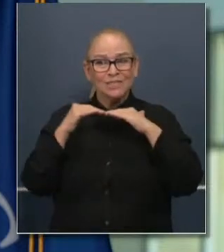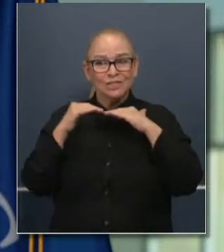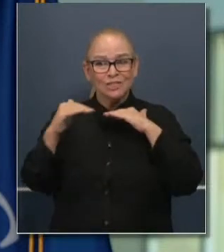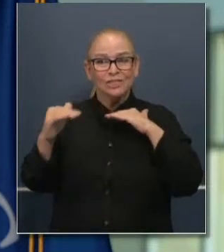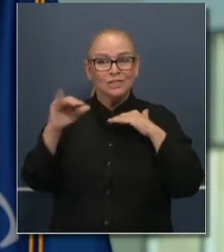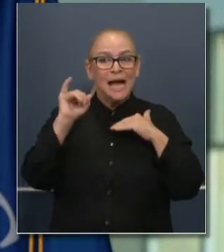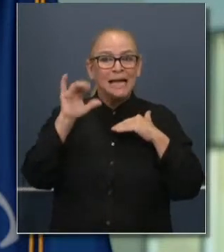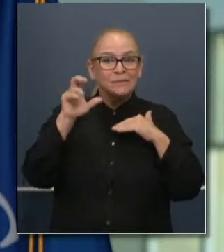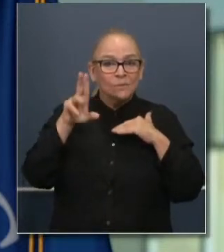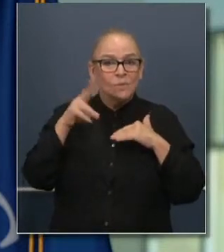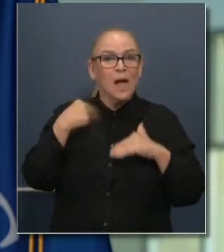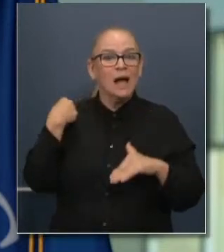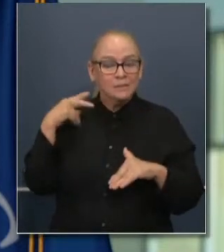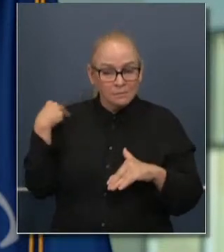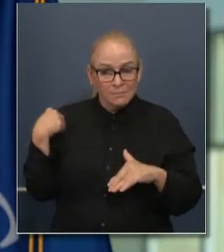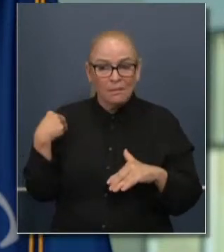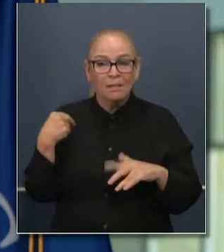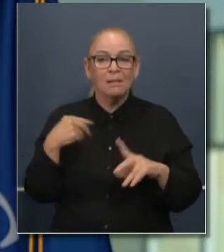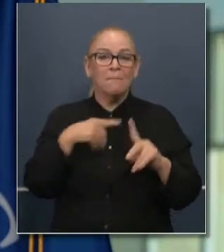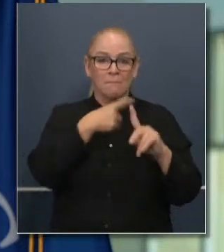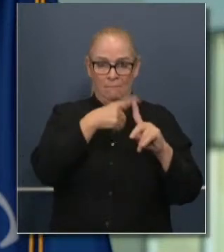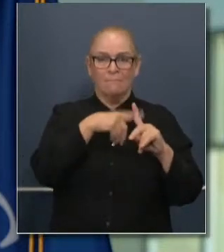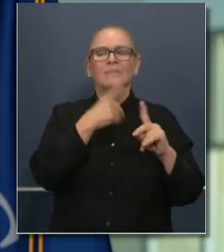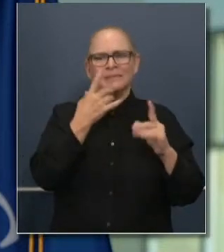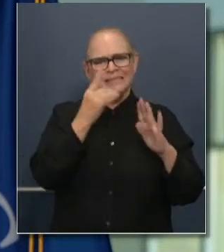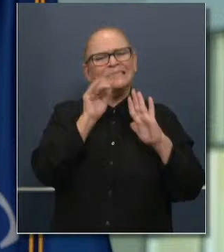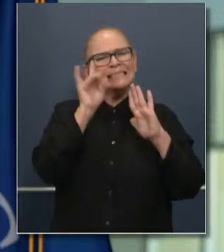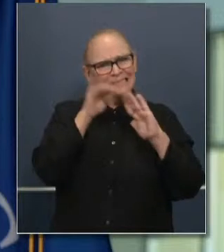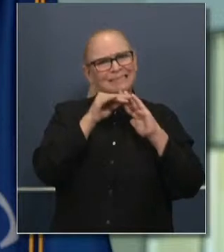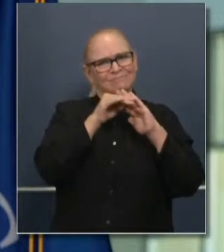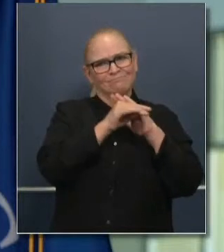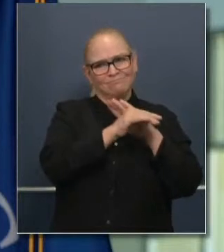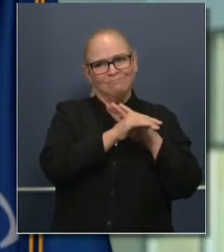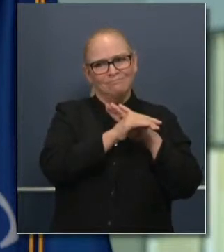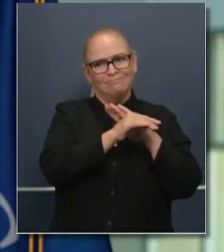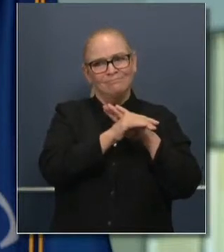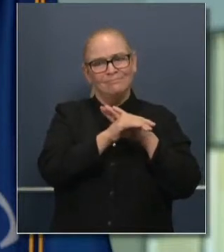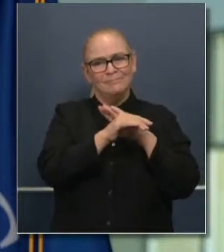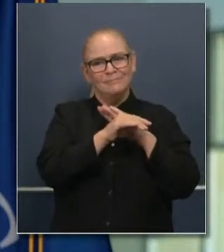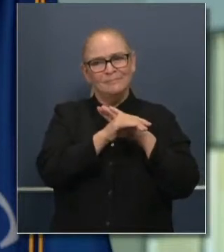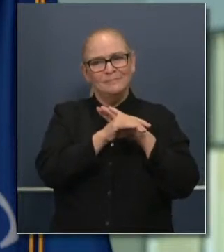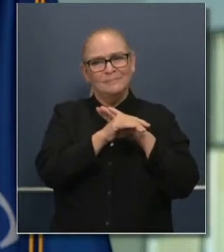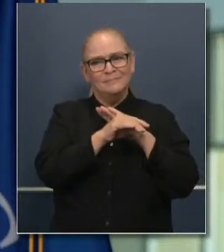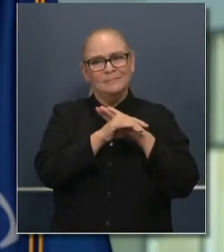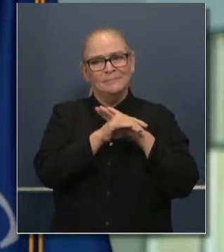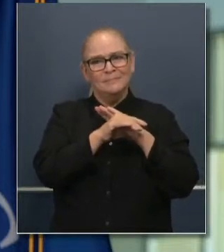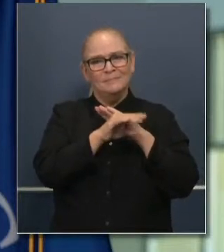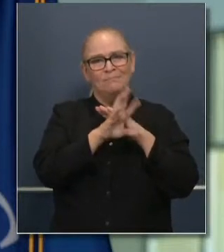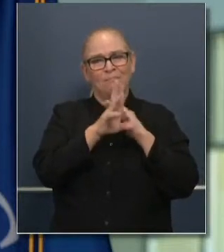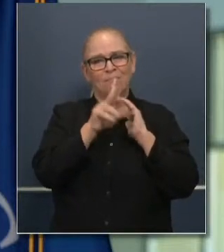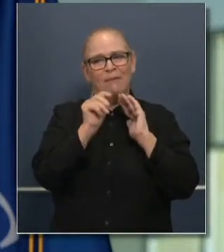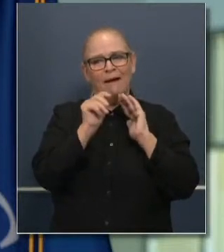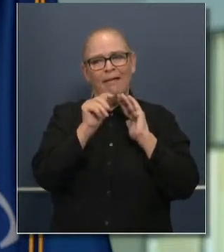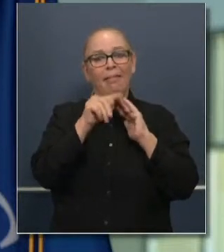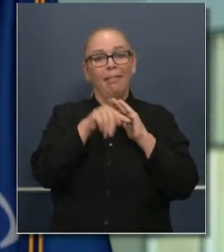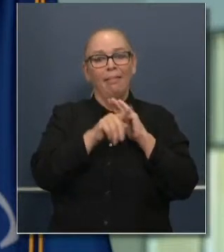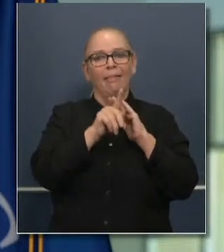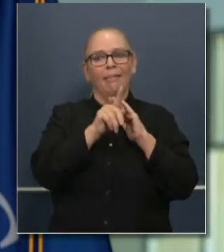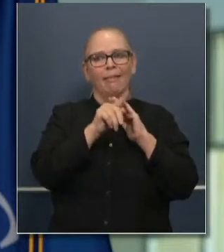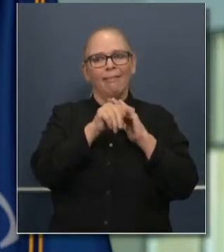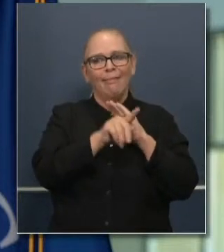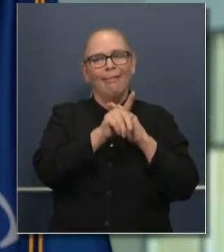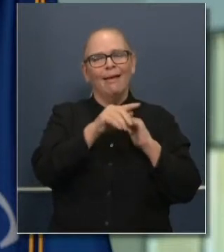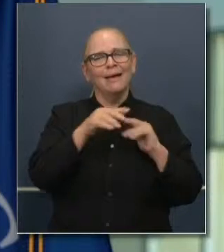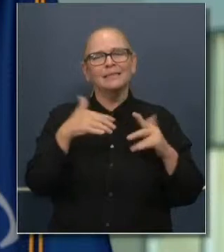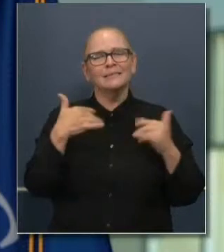and positivity rates in this state early on in this pandemic. And so it's not just stabilizations we're looking for, is